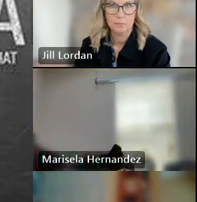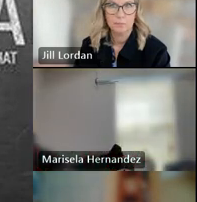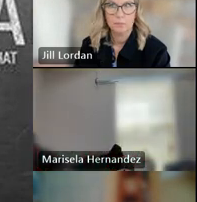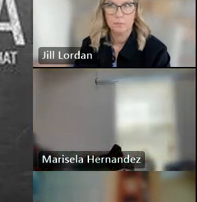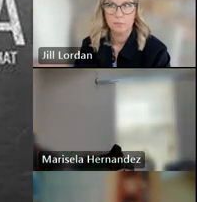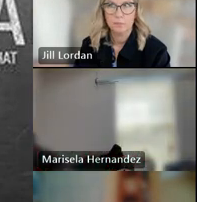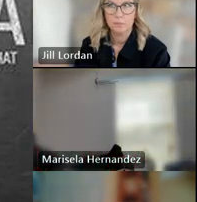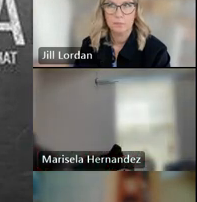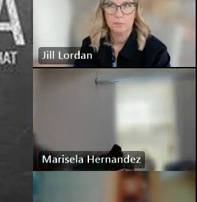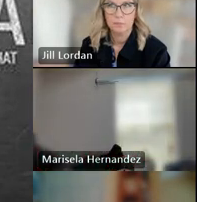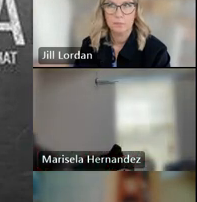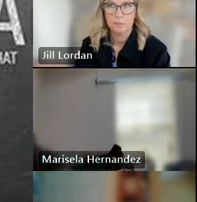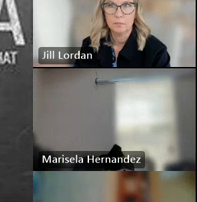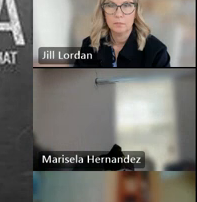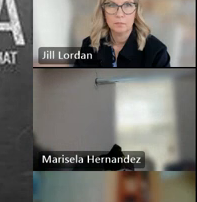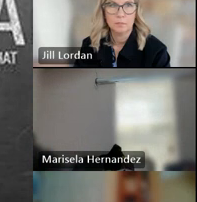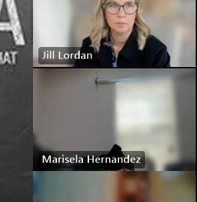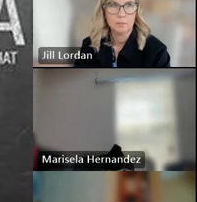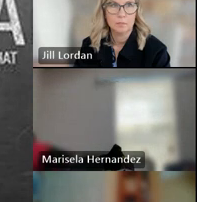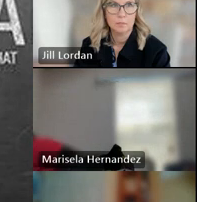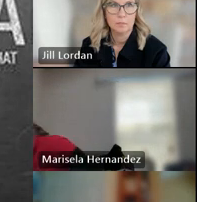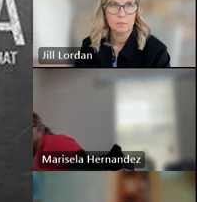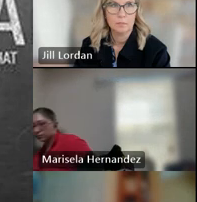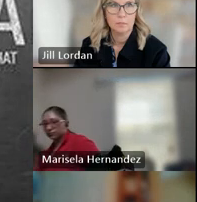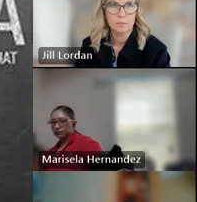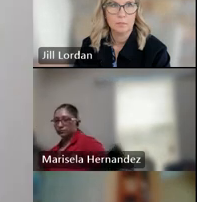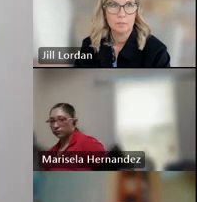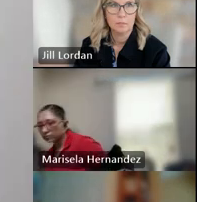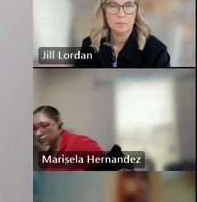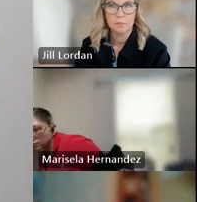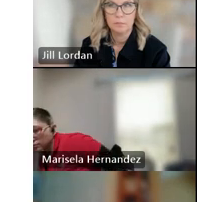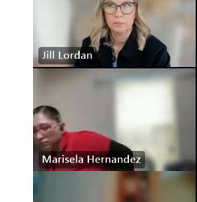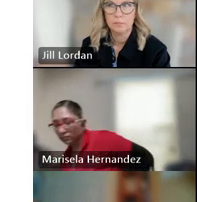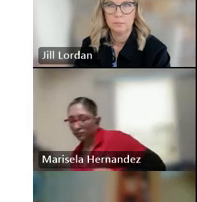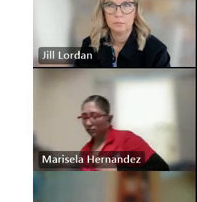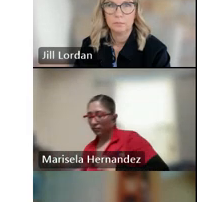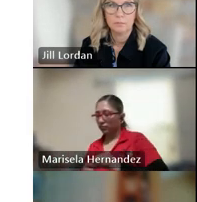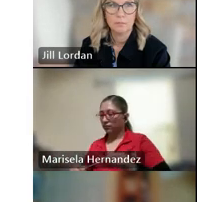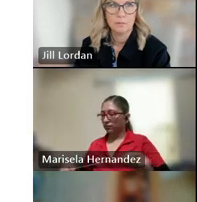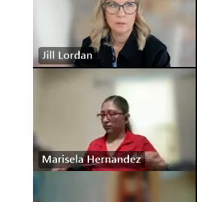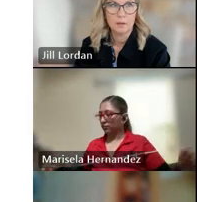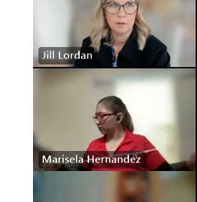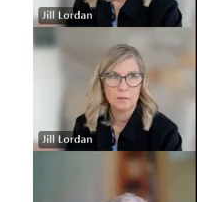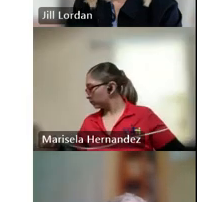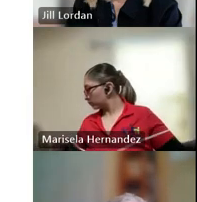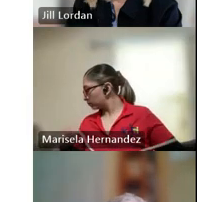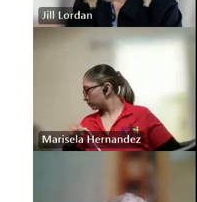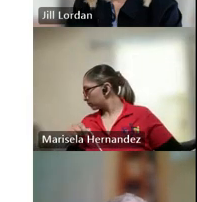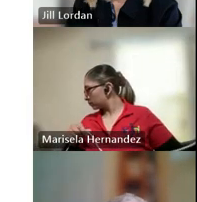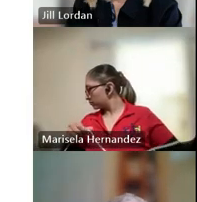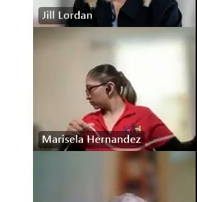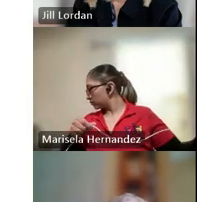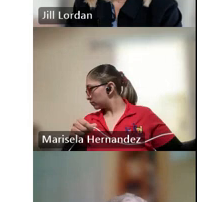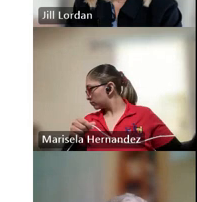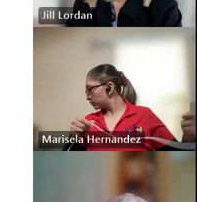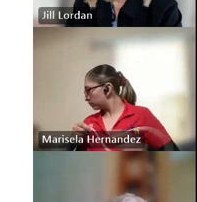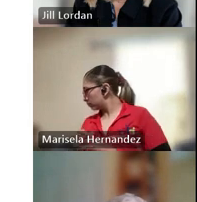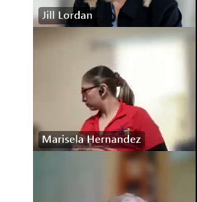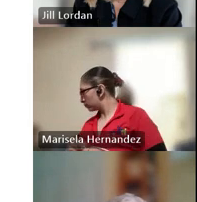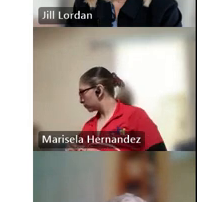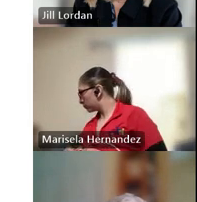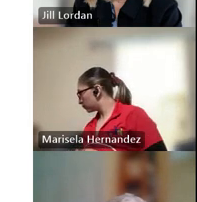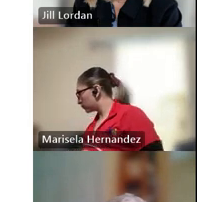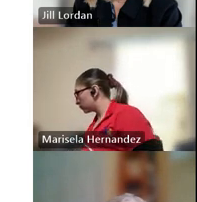control of the slides right now might want to go back to the slide that shows that